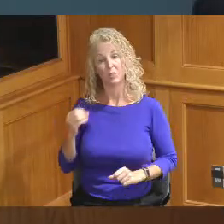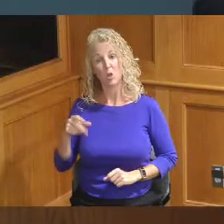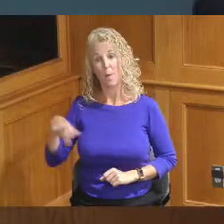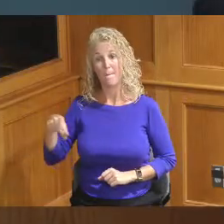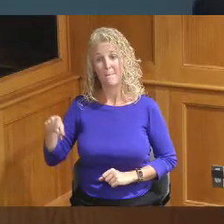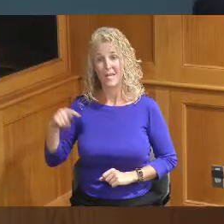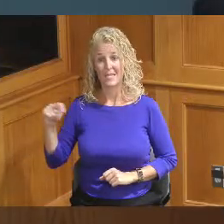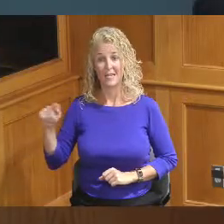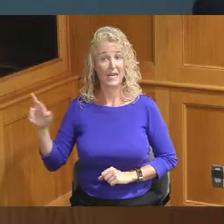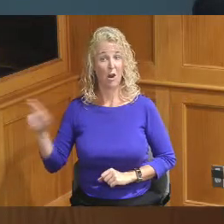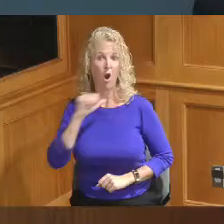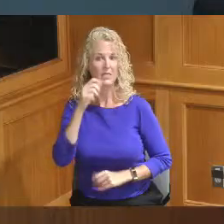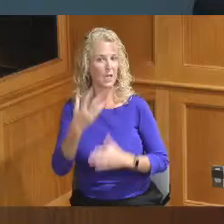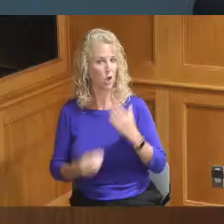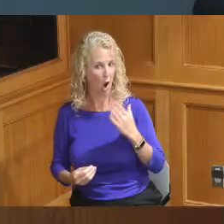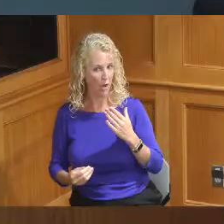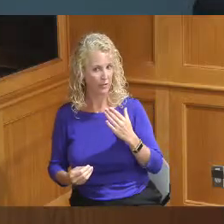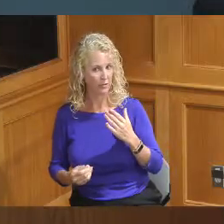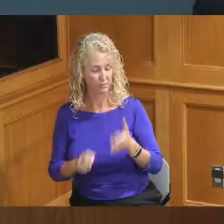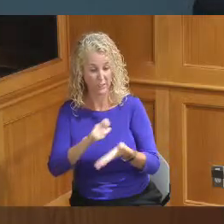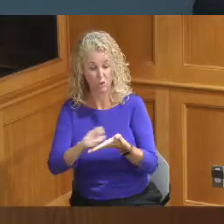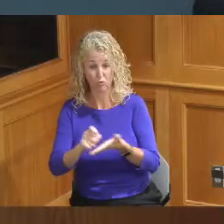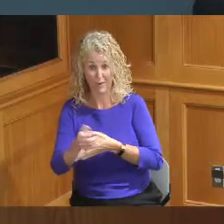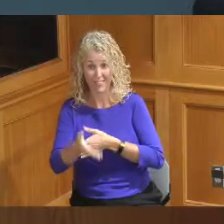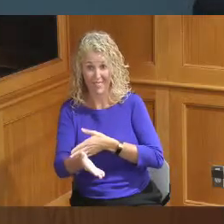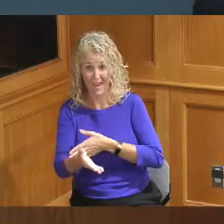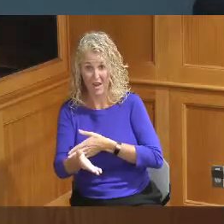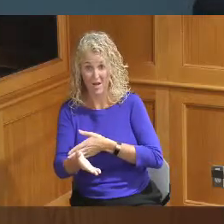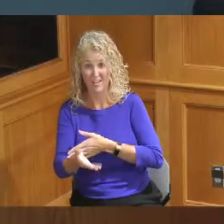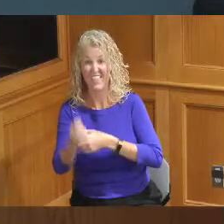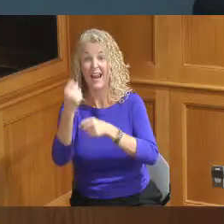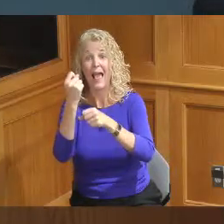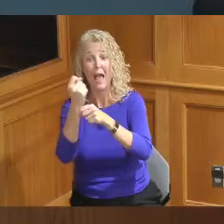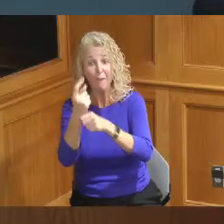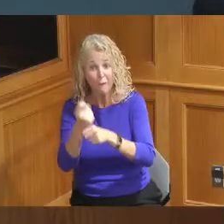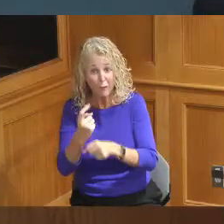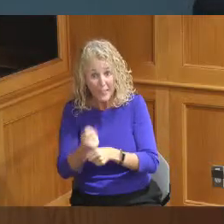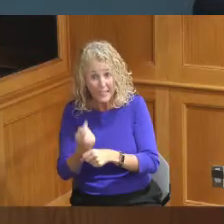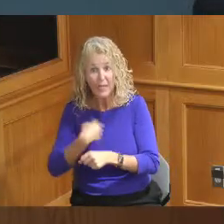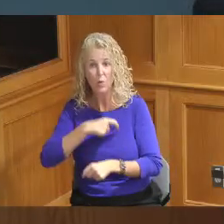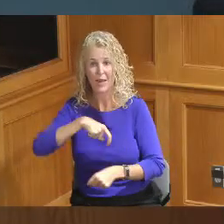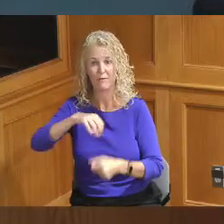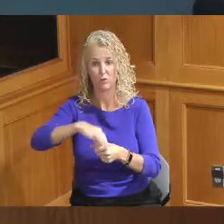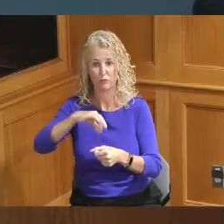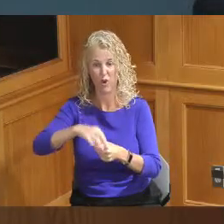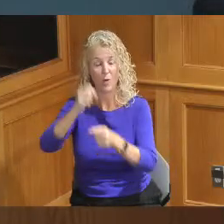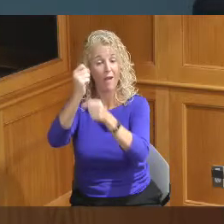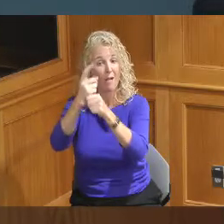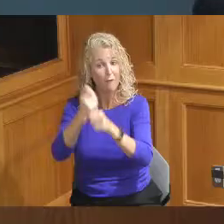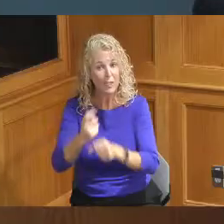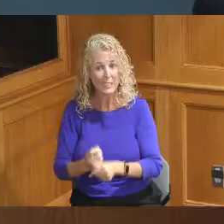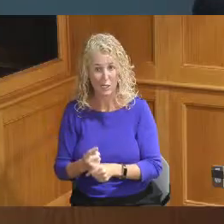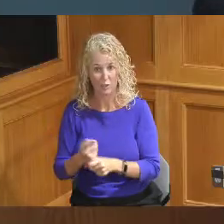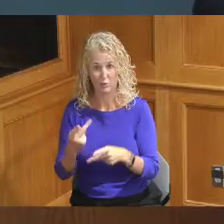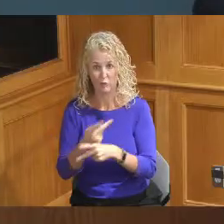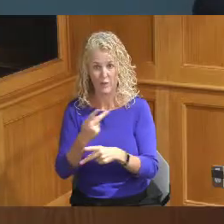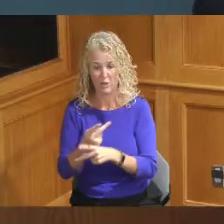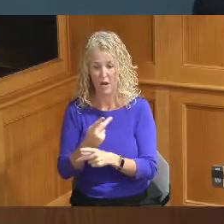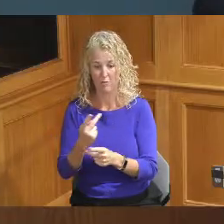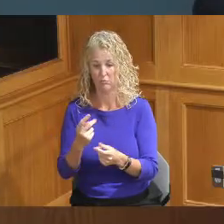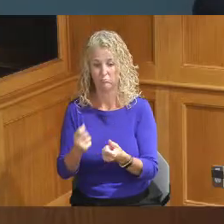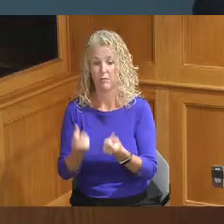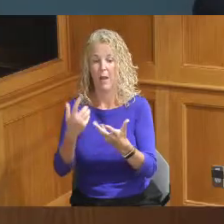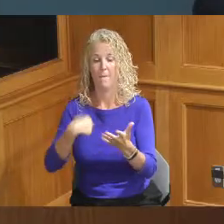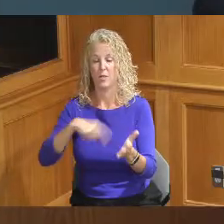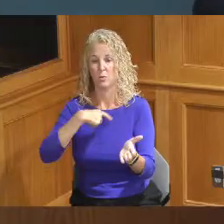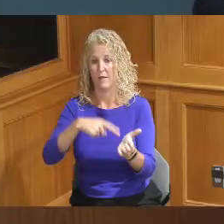PTR has not gone away, but rather is written in here in a way that we have to bring it back, as we do now, every year to try to figure out what we can afford by way of